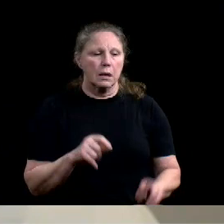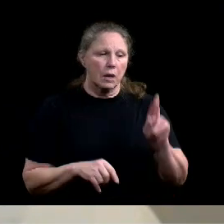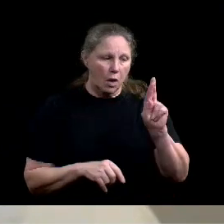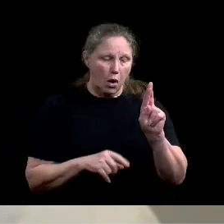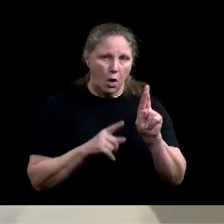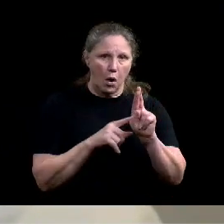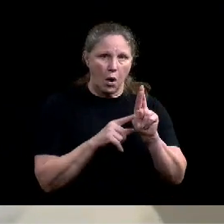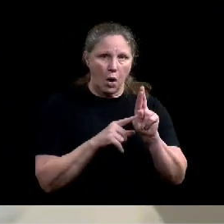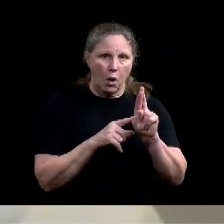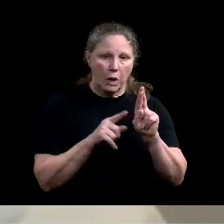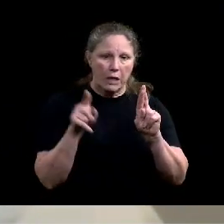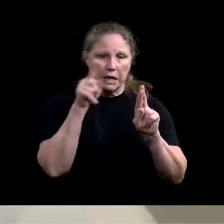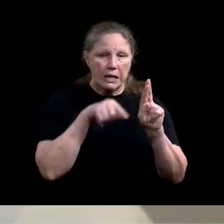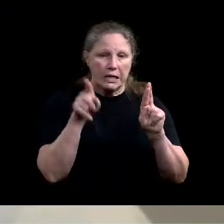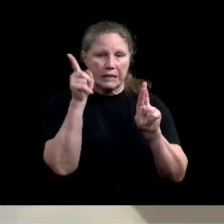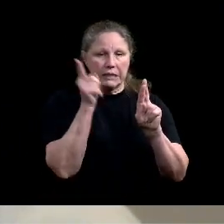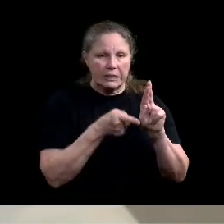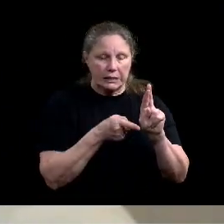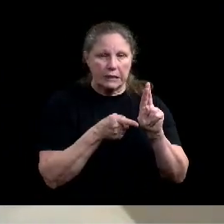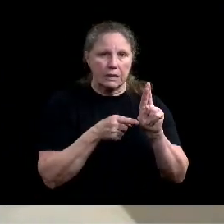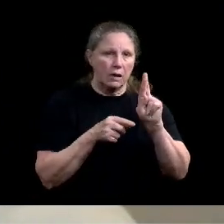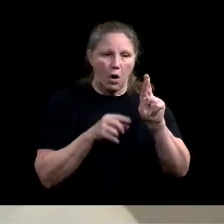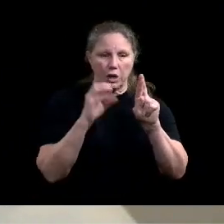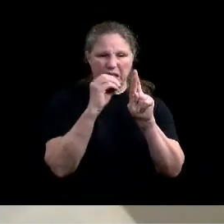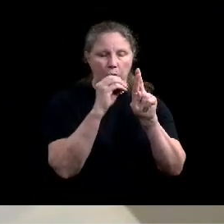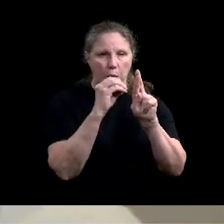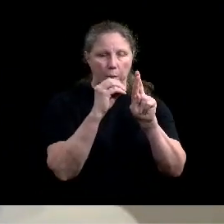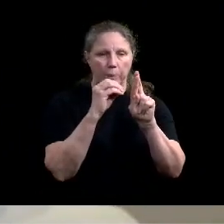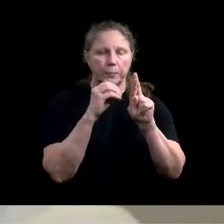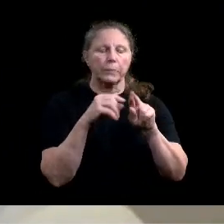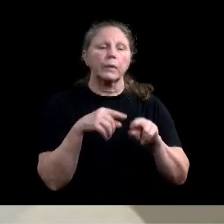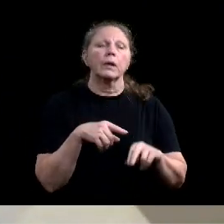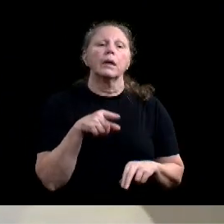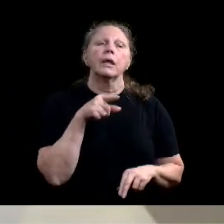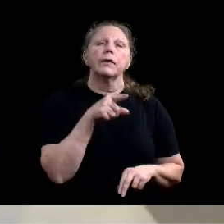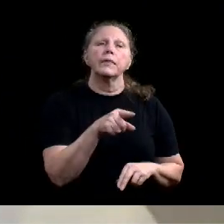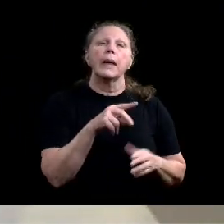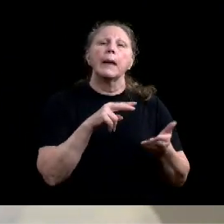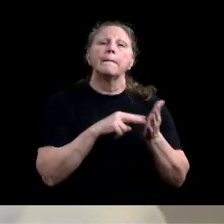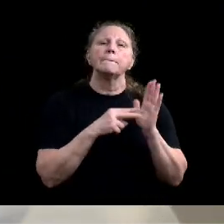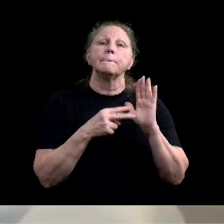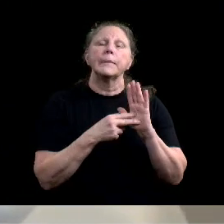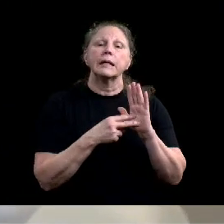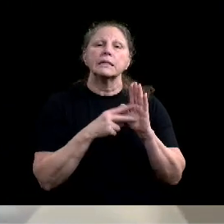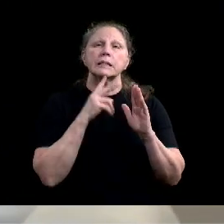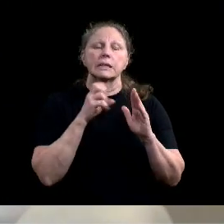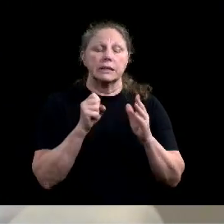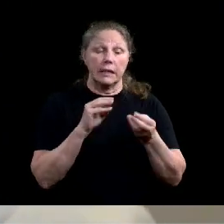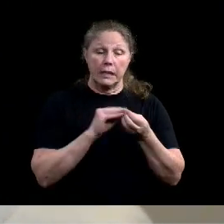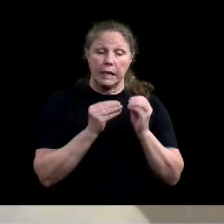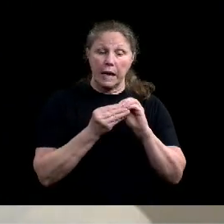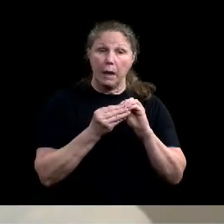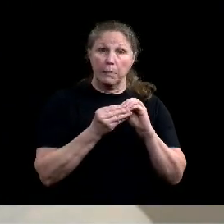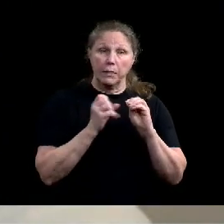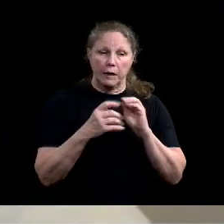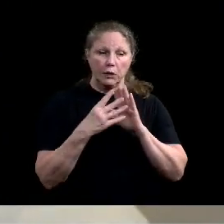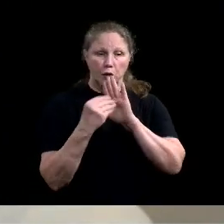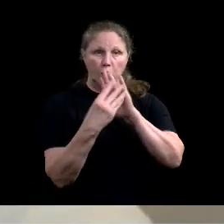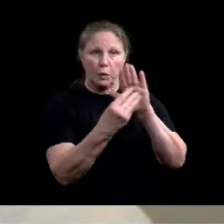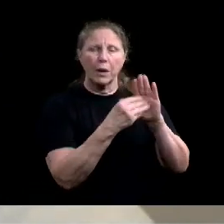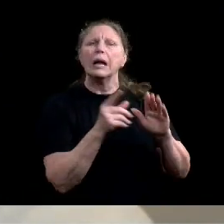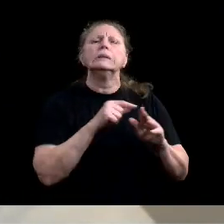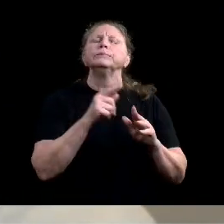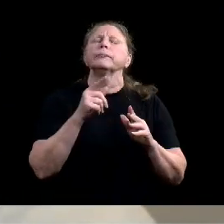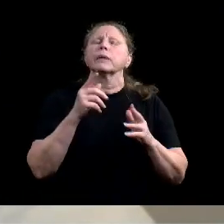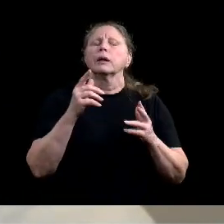is the basic reproductive number. It's something that's used in epidemiology, infectious epidemiology, to indicate